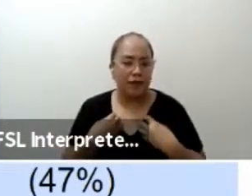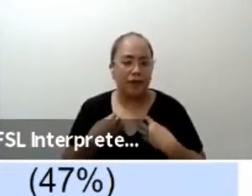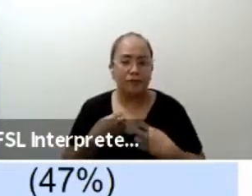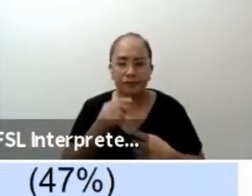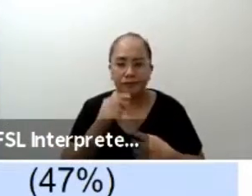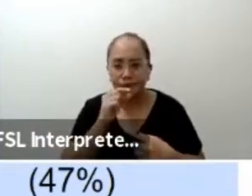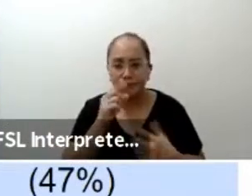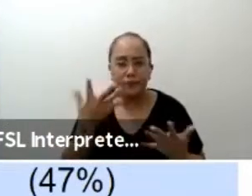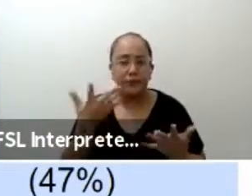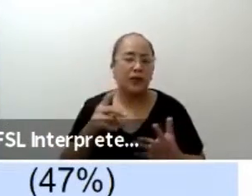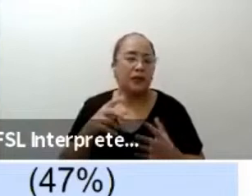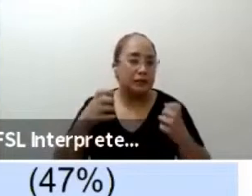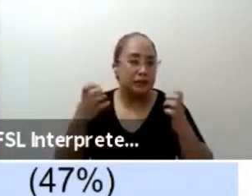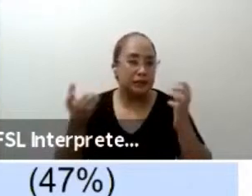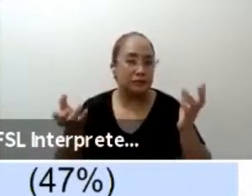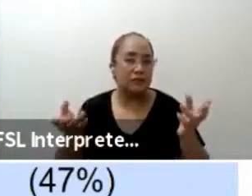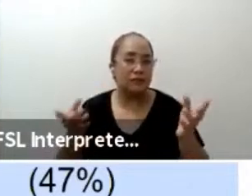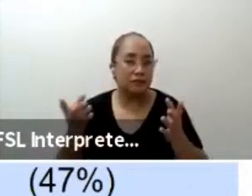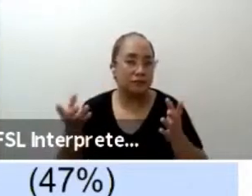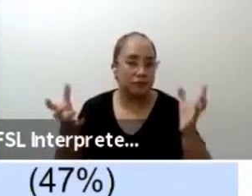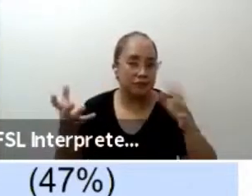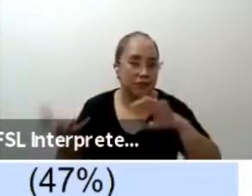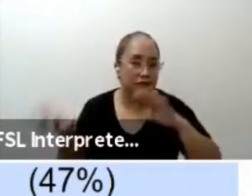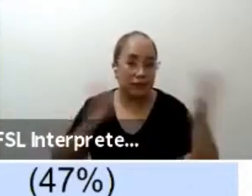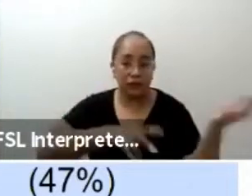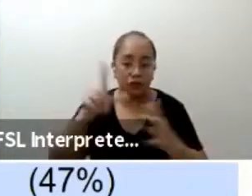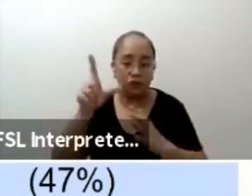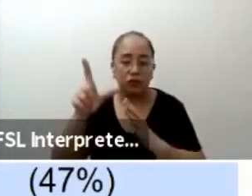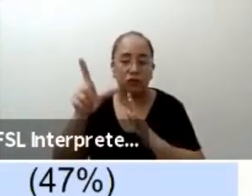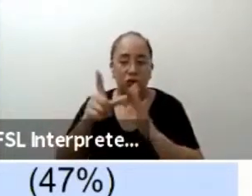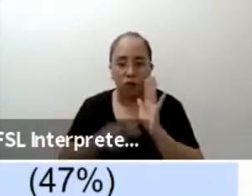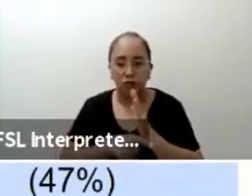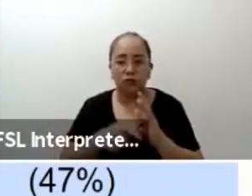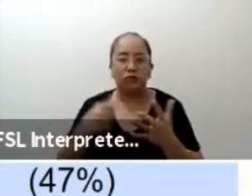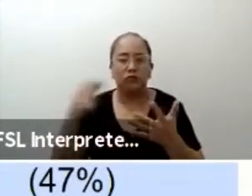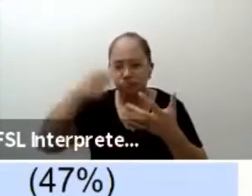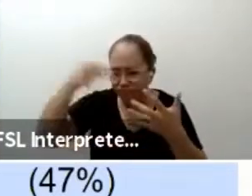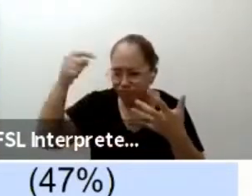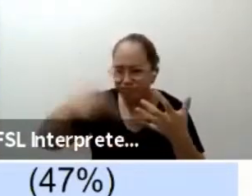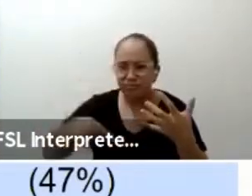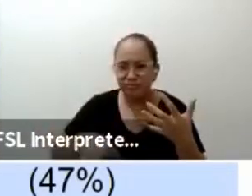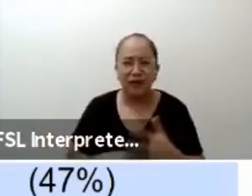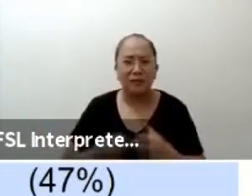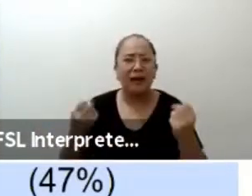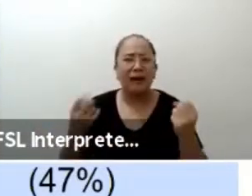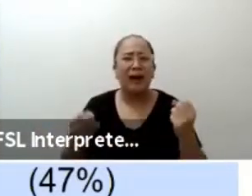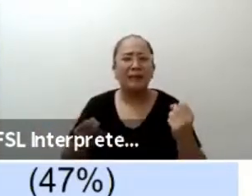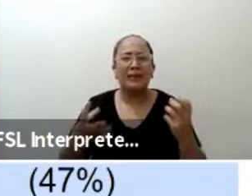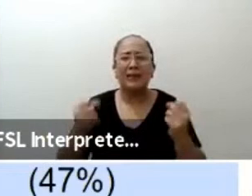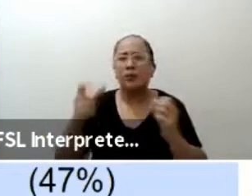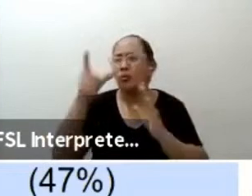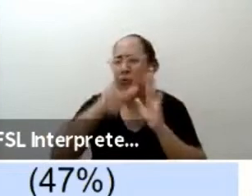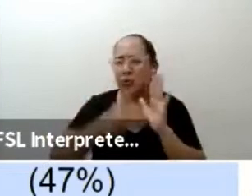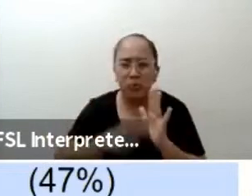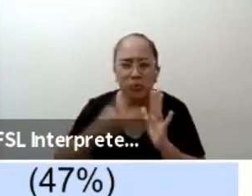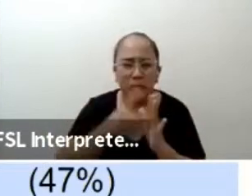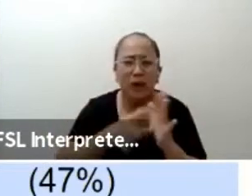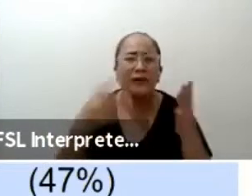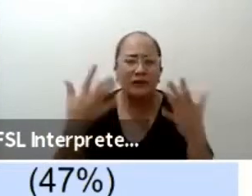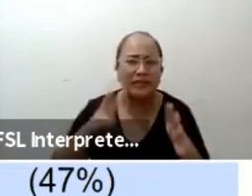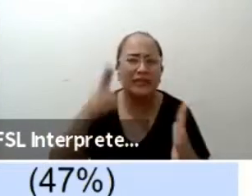disaster laws, including dangerous drugs. So ang question ngayon, with all of the laws that we have